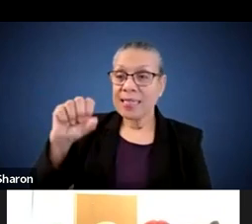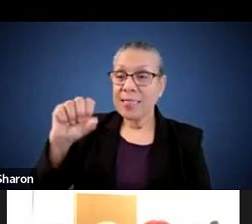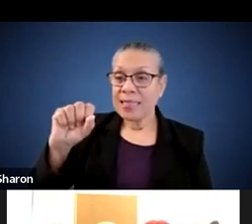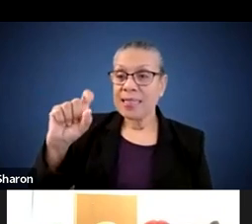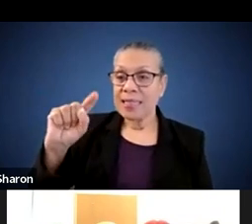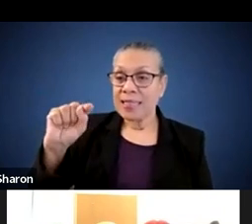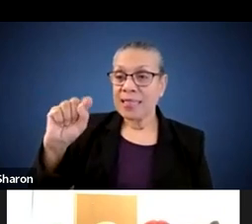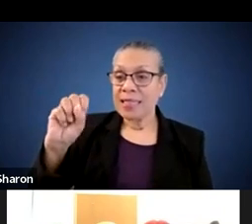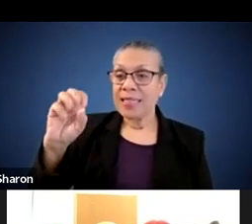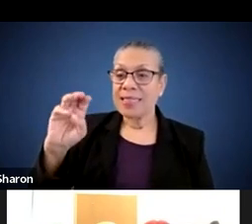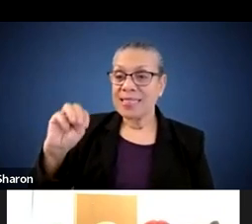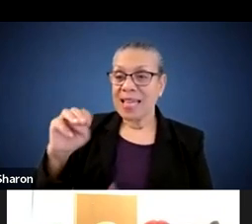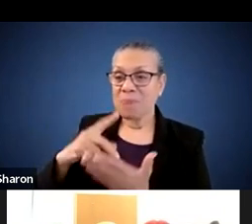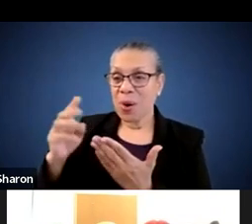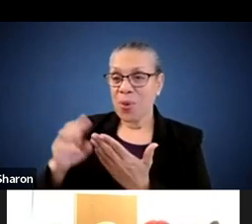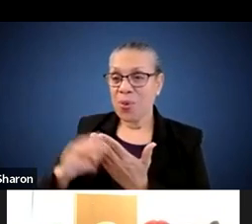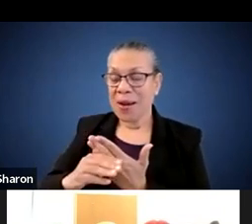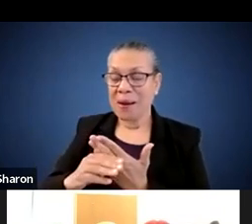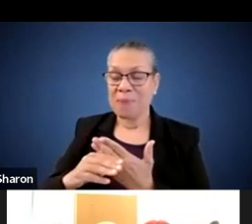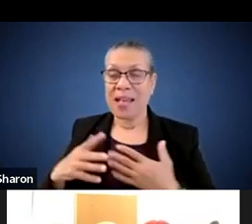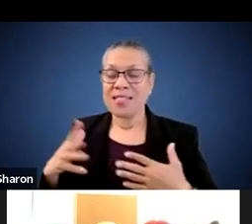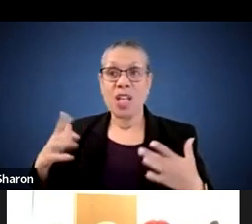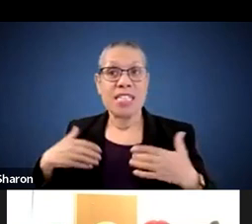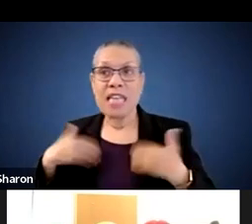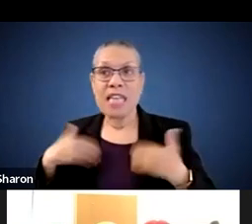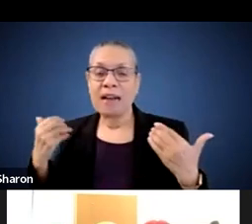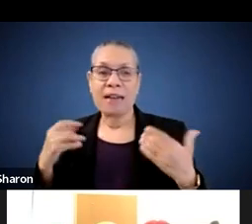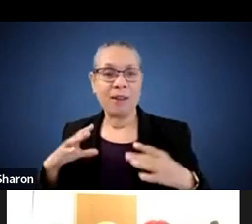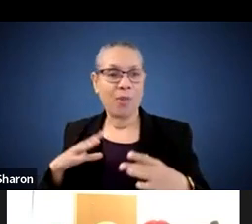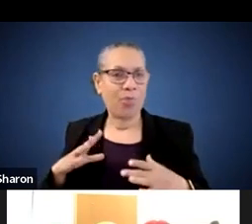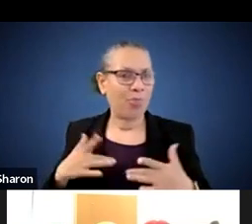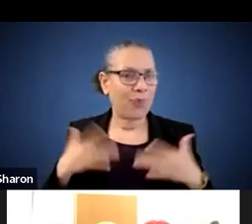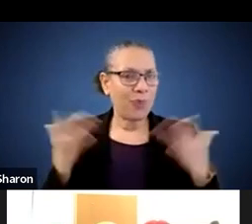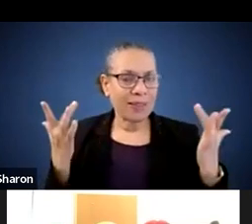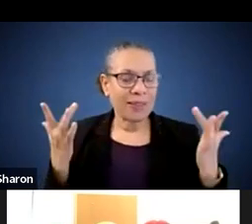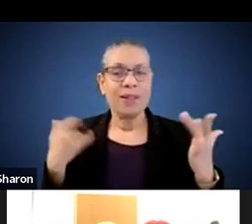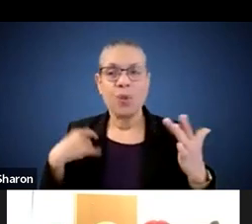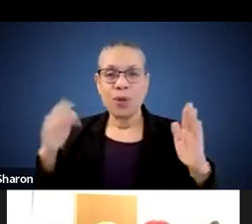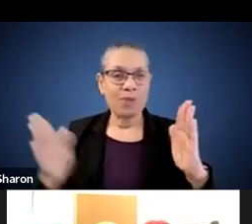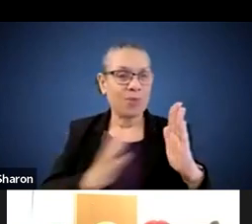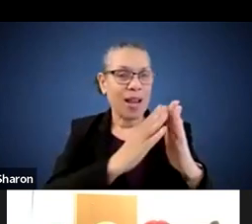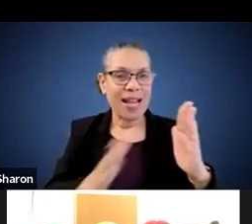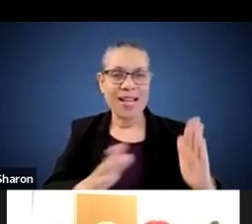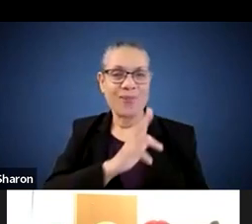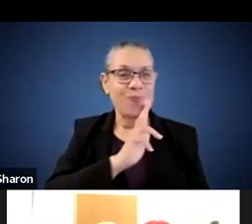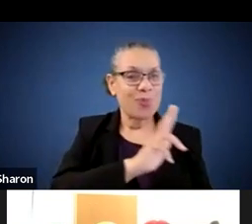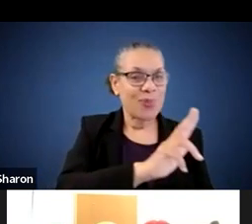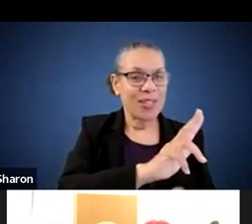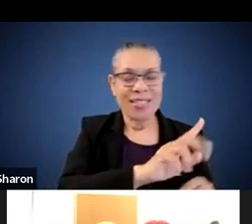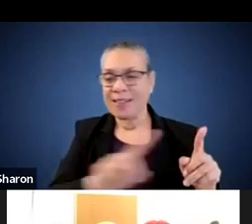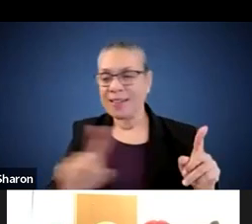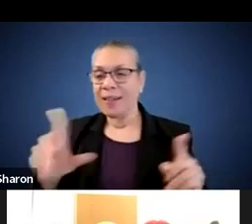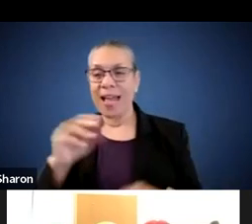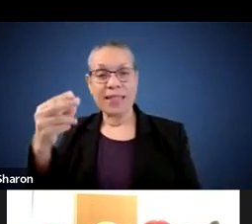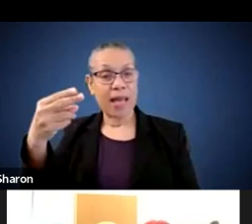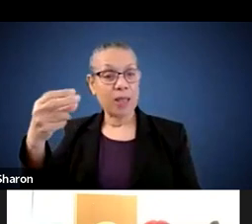earlier which is really exciting and really young so so we have quite a bit of a range and you know and for our our high school students to the